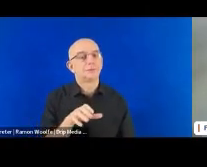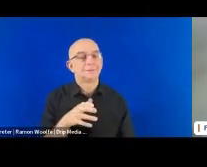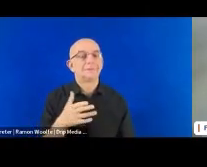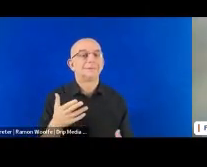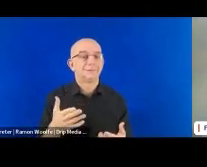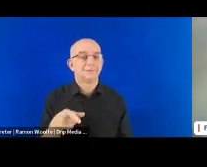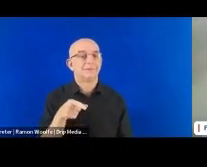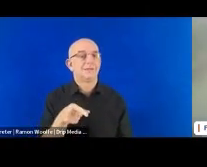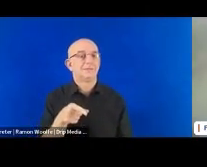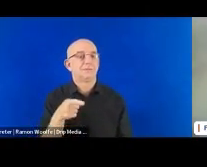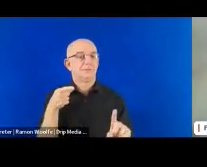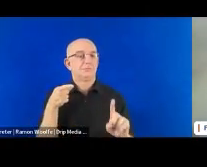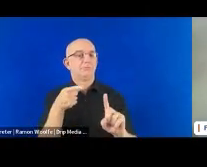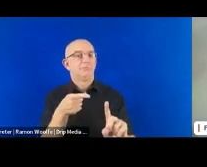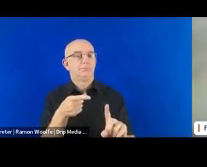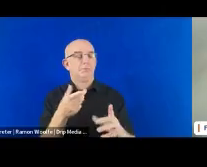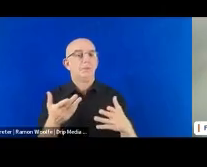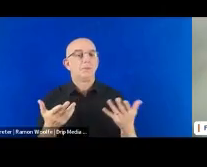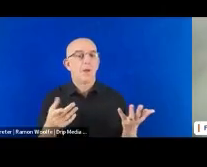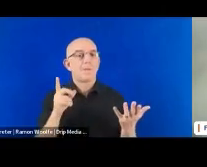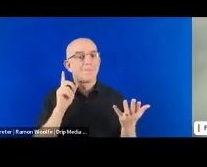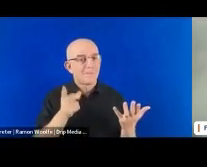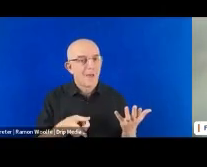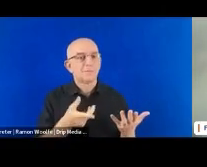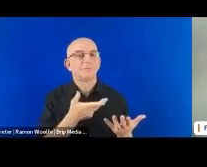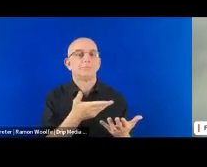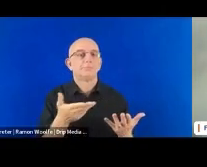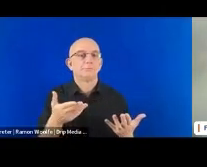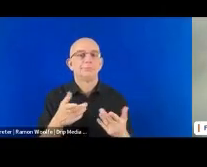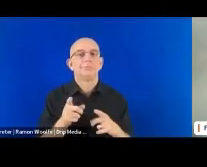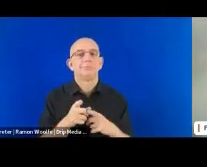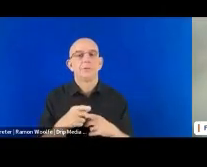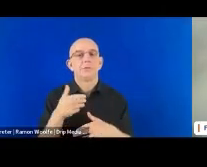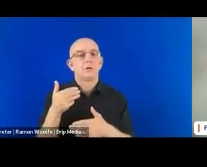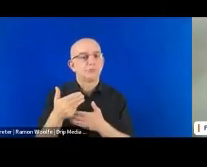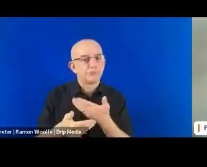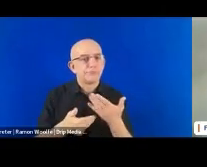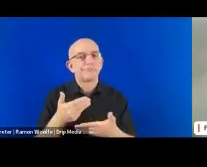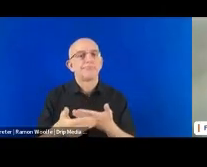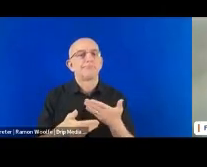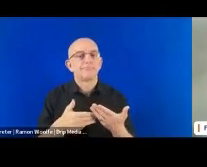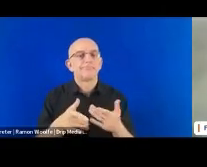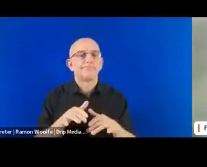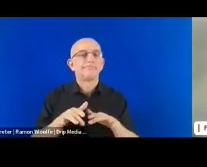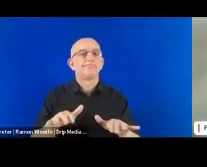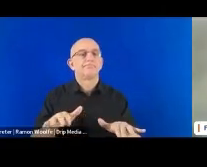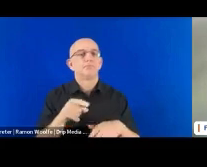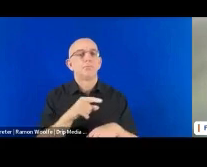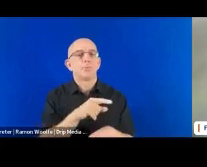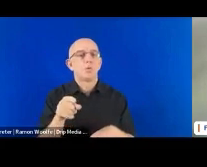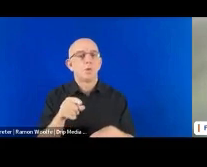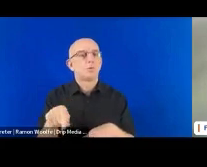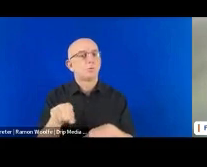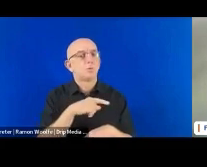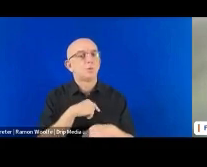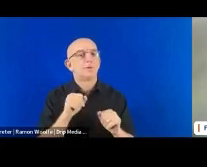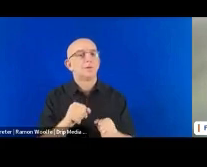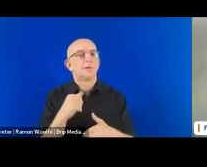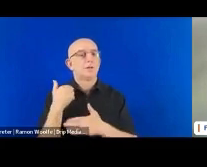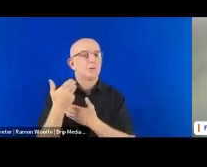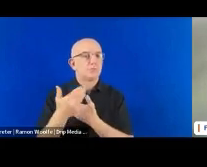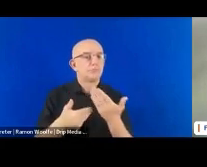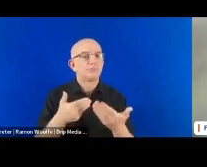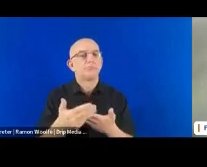because so far Transform has demonstrated that building the right capacity of policymakers and social protection